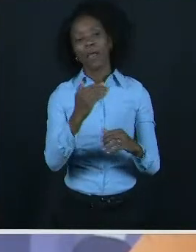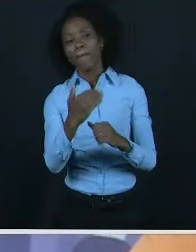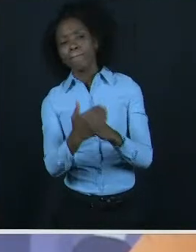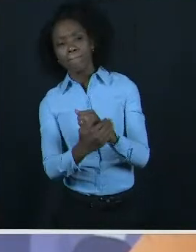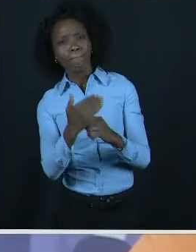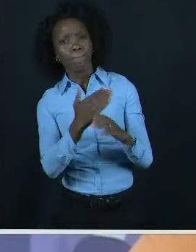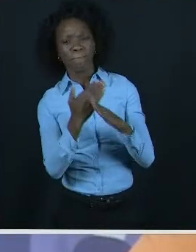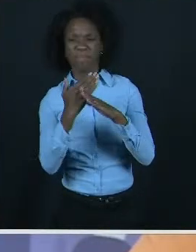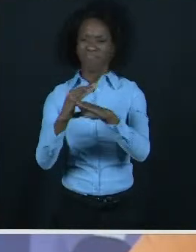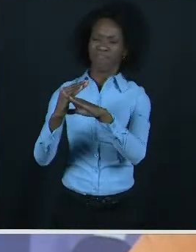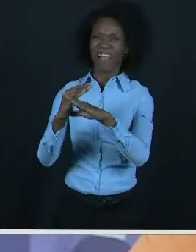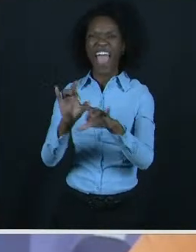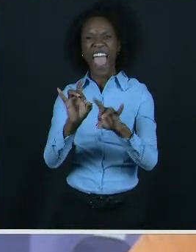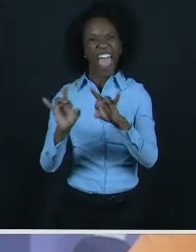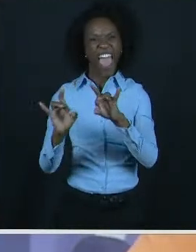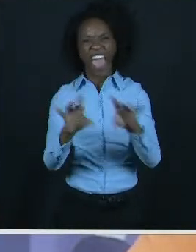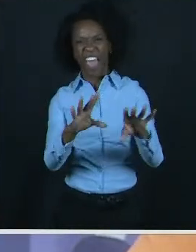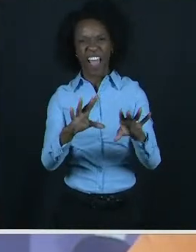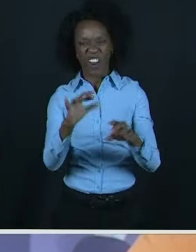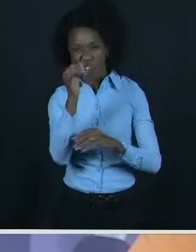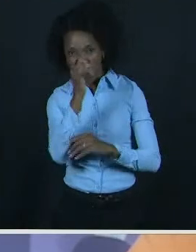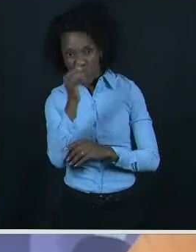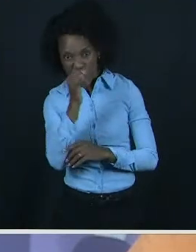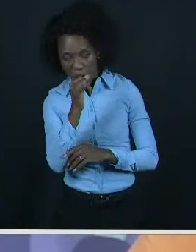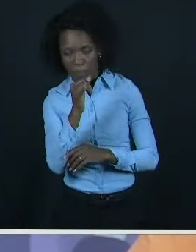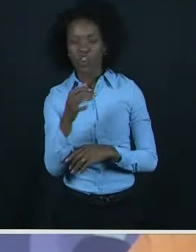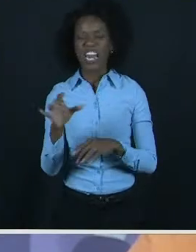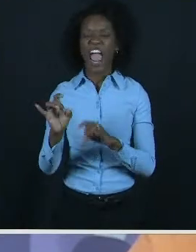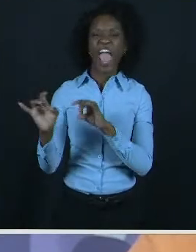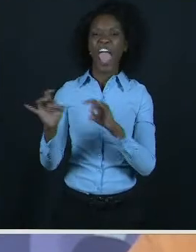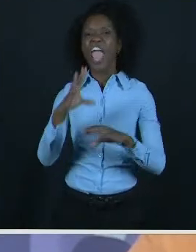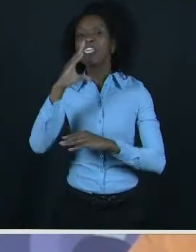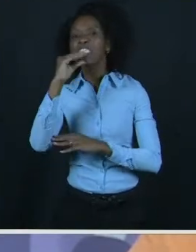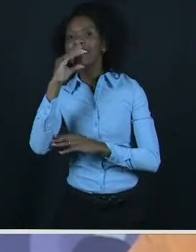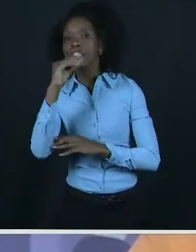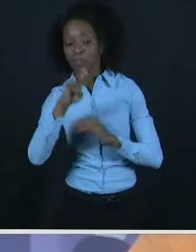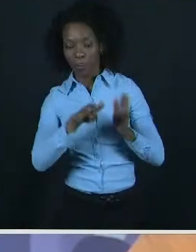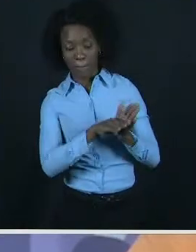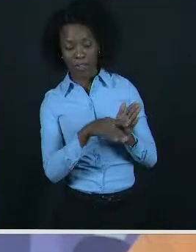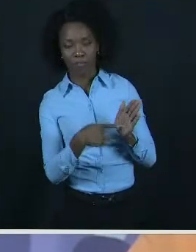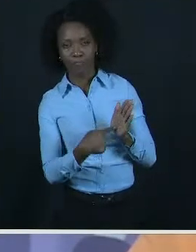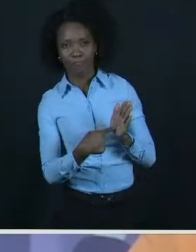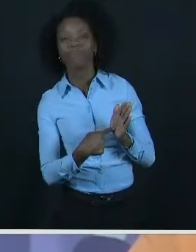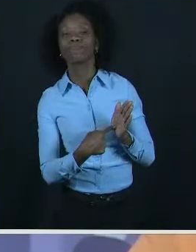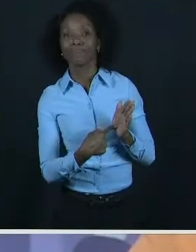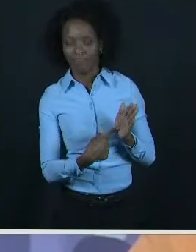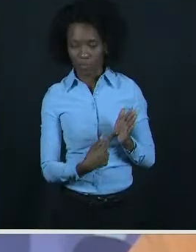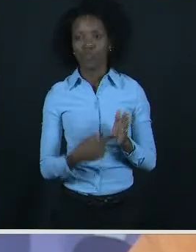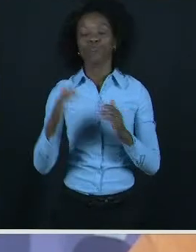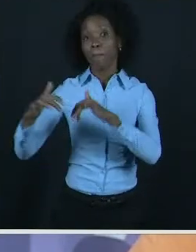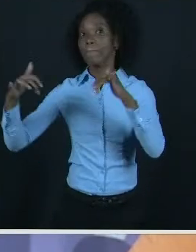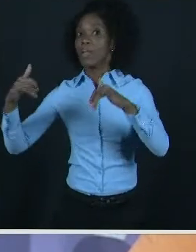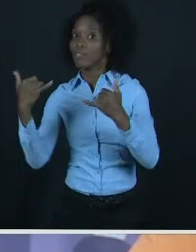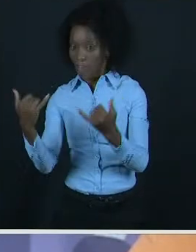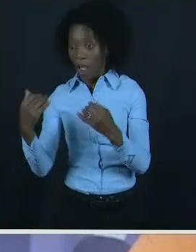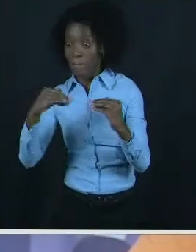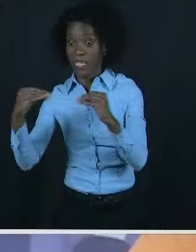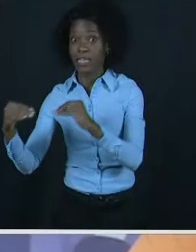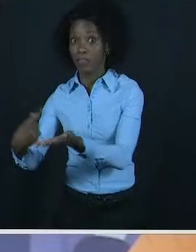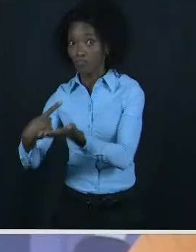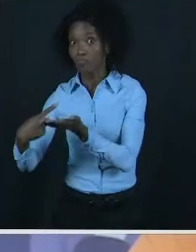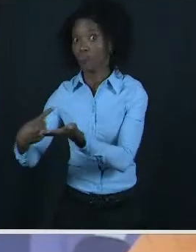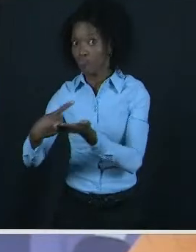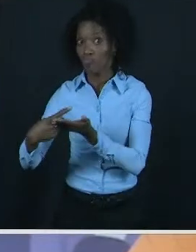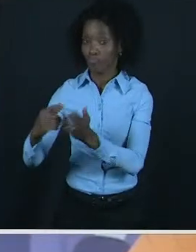Hate Crimes and Hate Speech Bill that is currently before Parliament. One of you asked